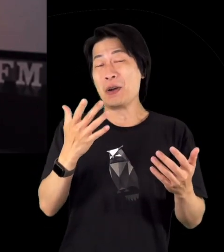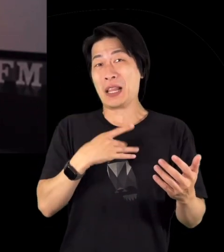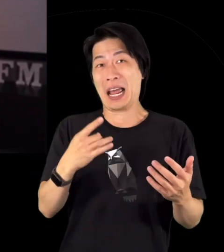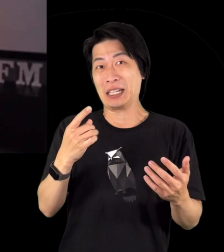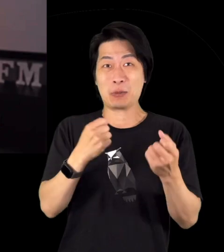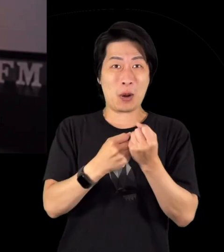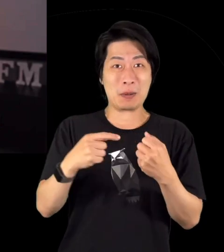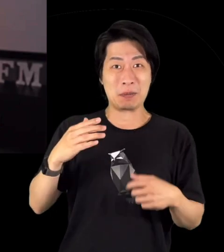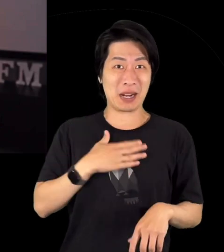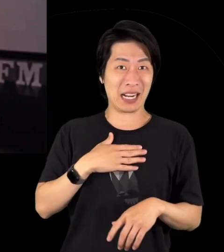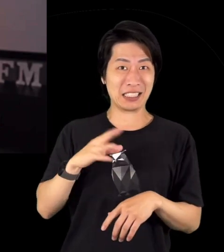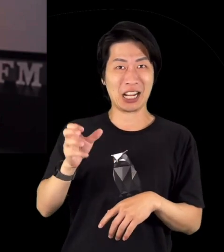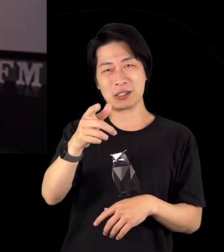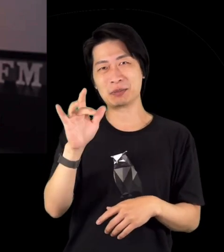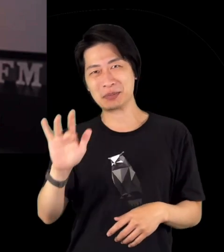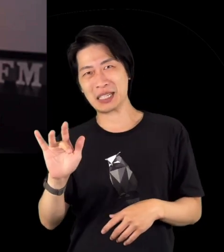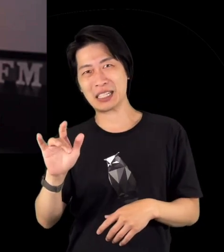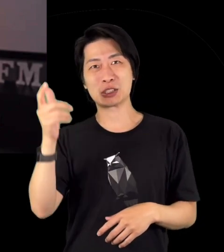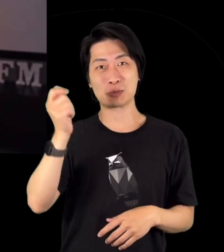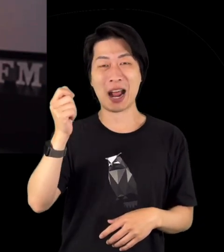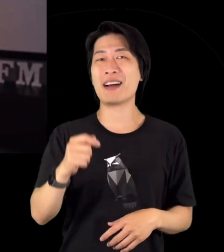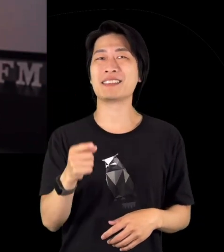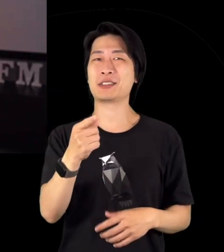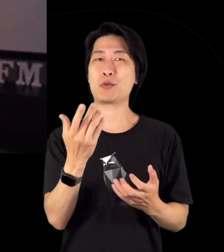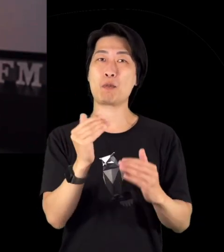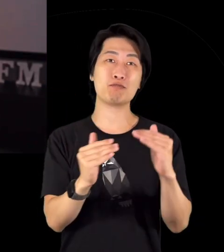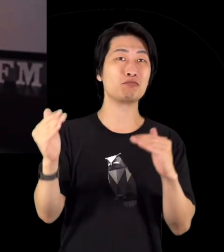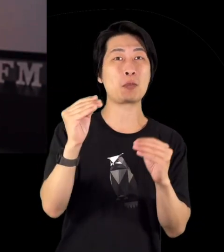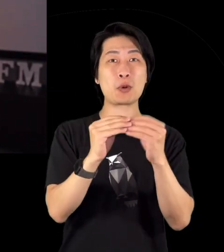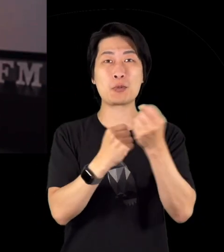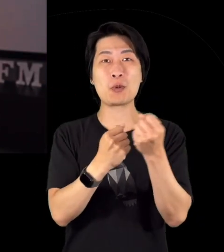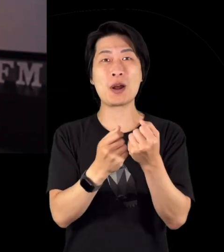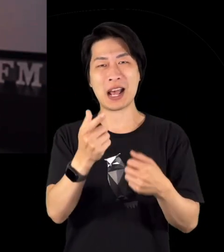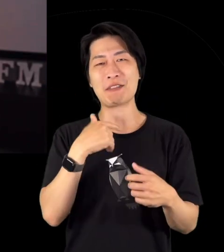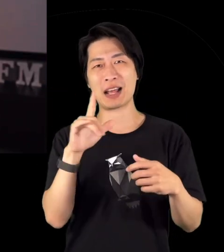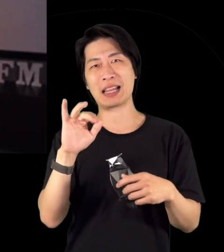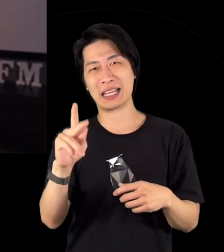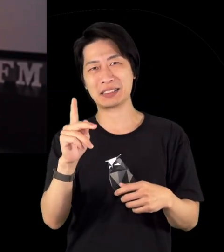click subscribe. And if you want to go above and beyond, I have links to support the channel in the